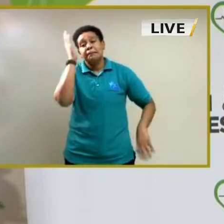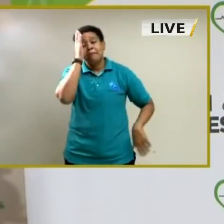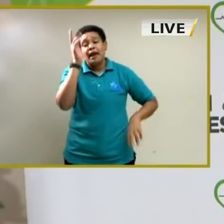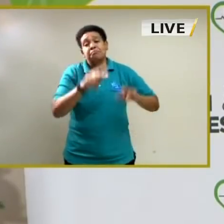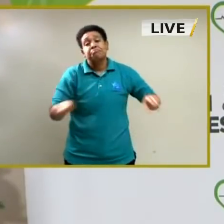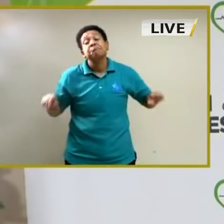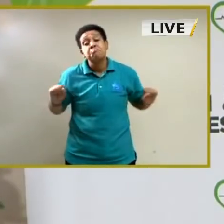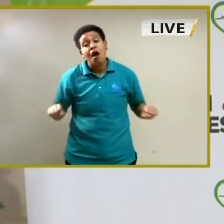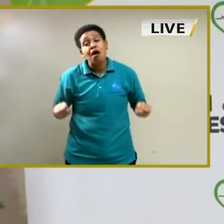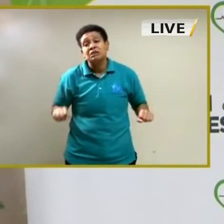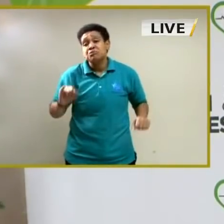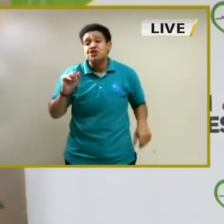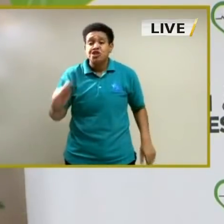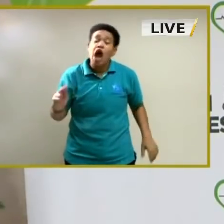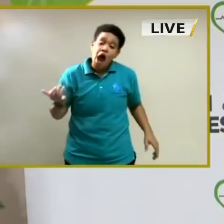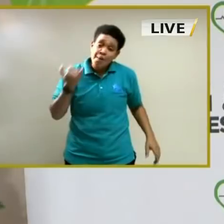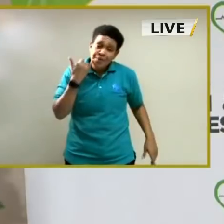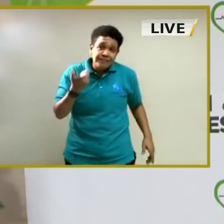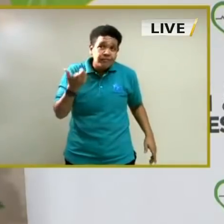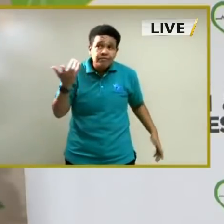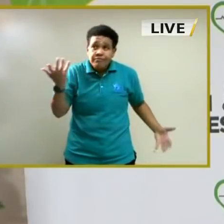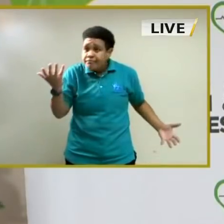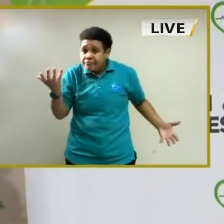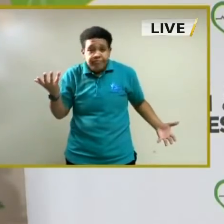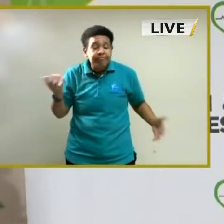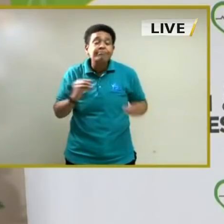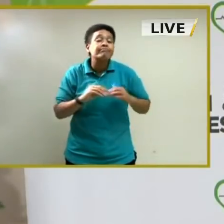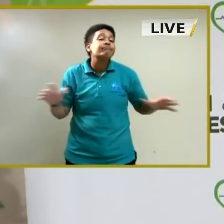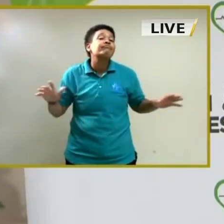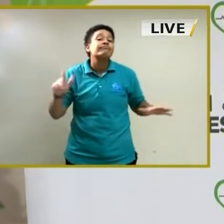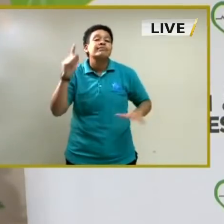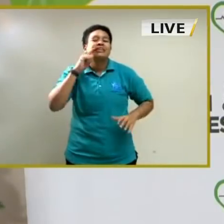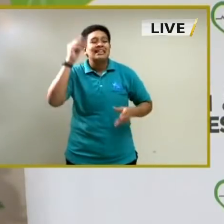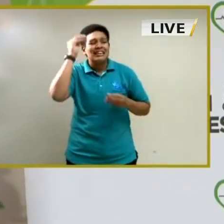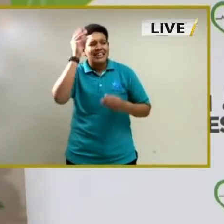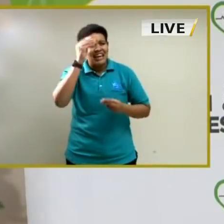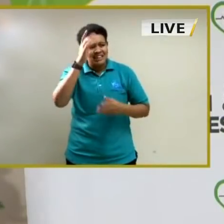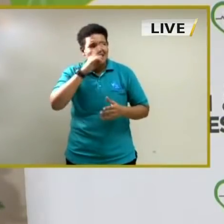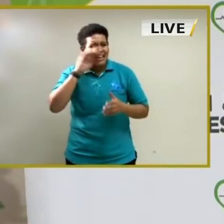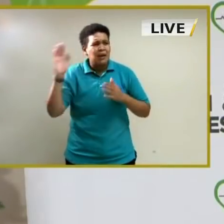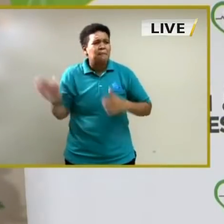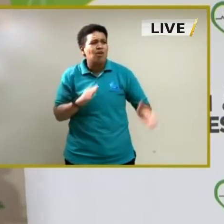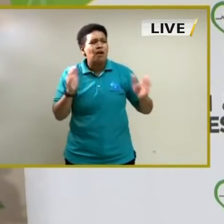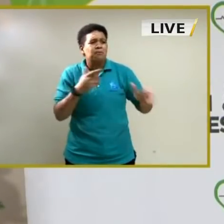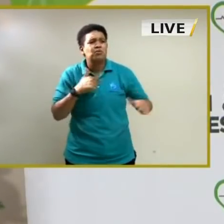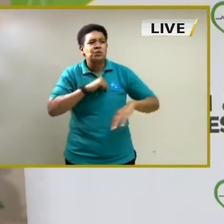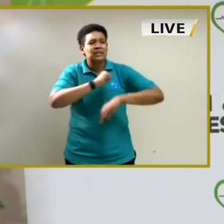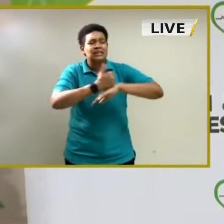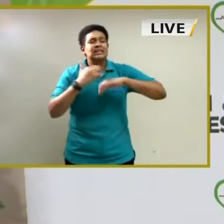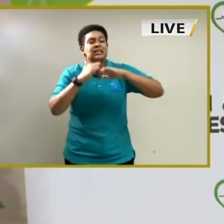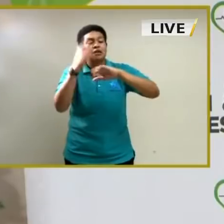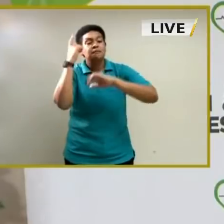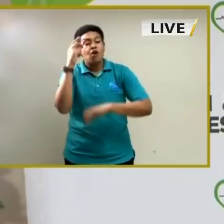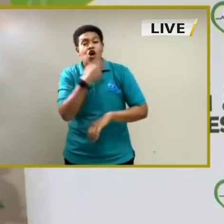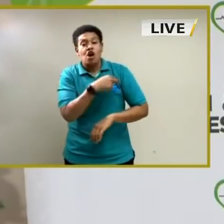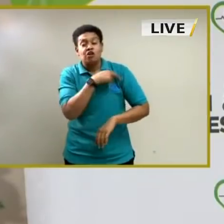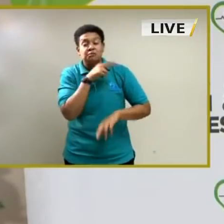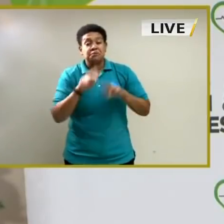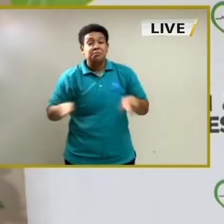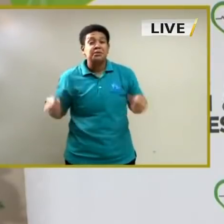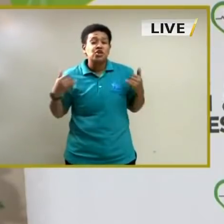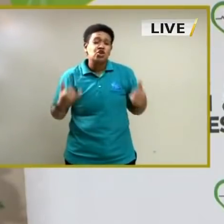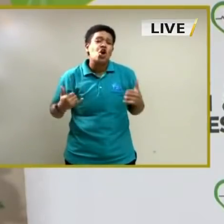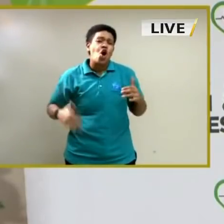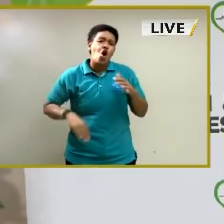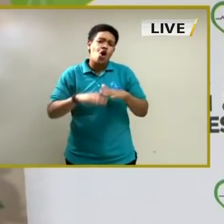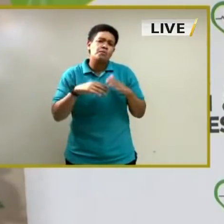hospitalized. Well, the data that, the preparation that we are putting in place for hospitalization, up to